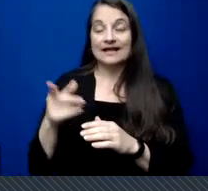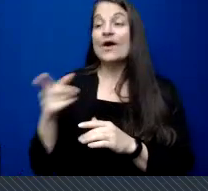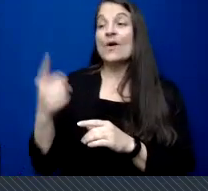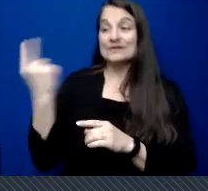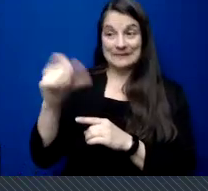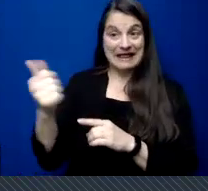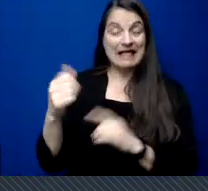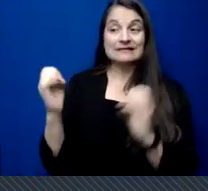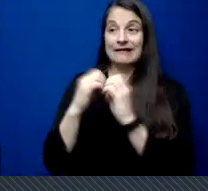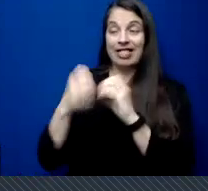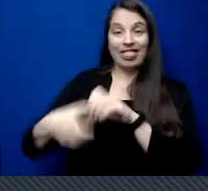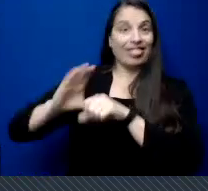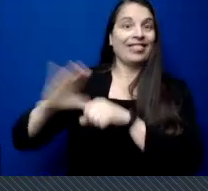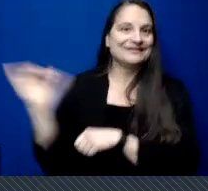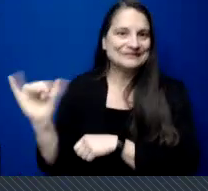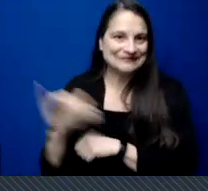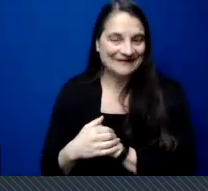either.